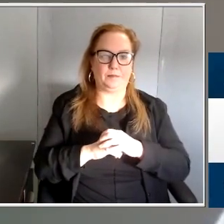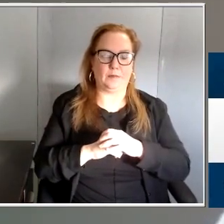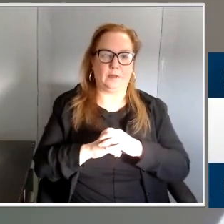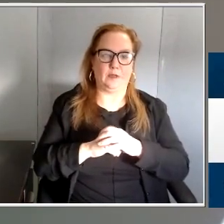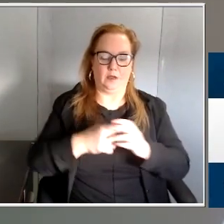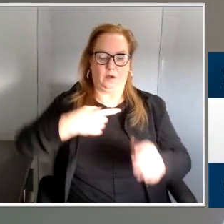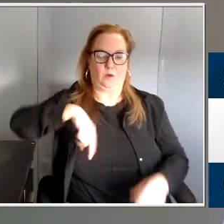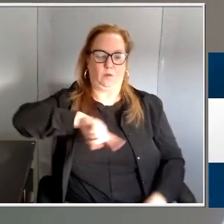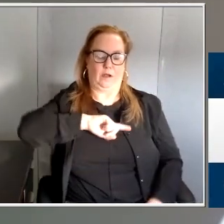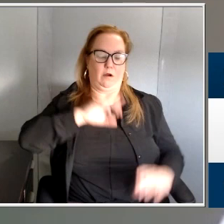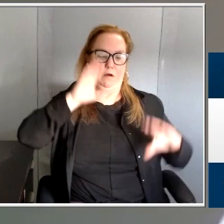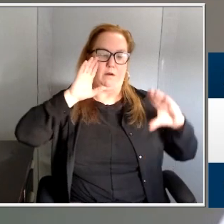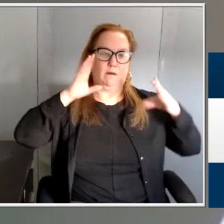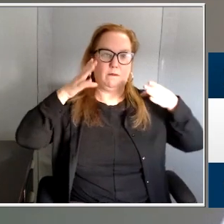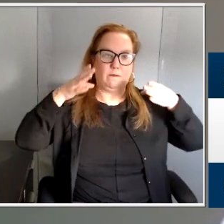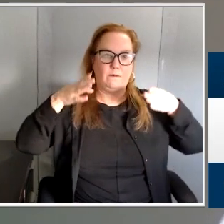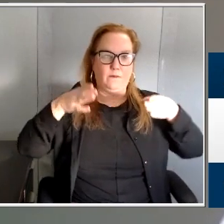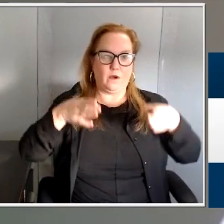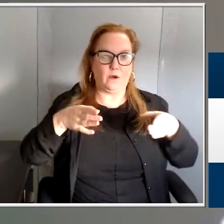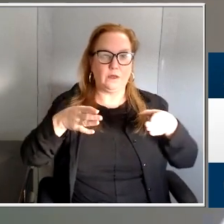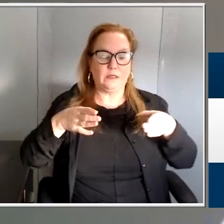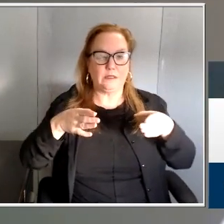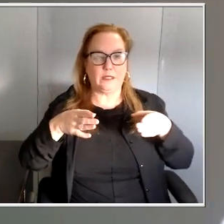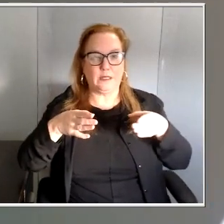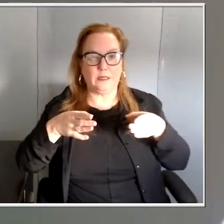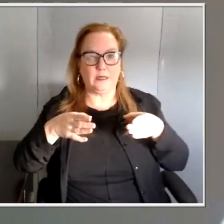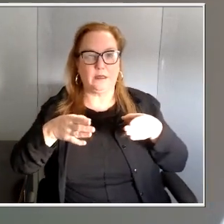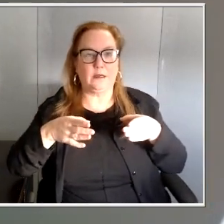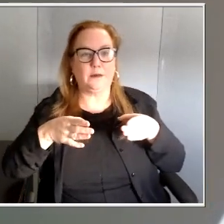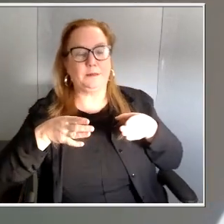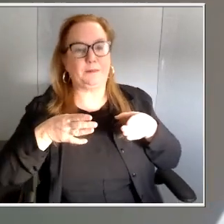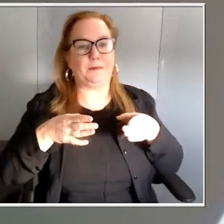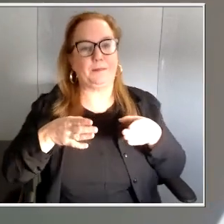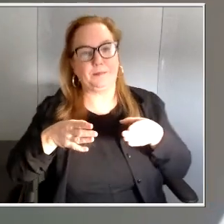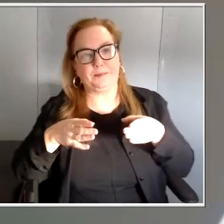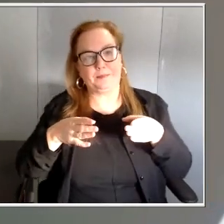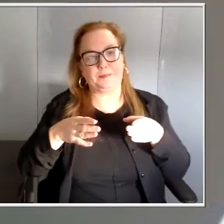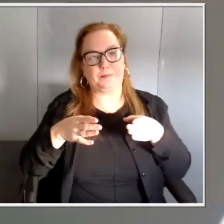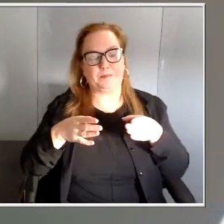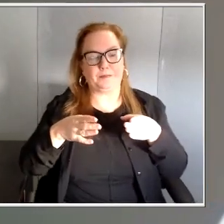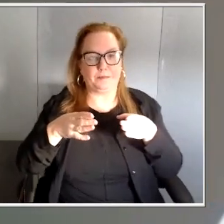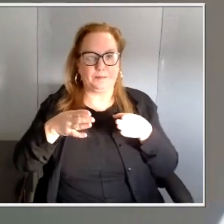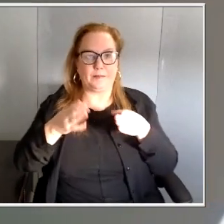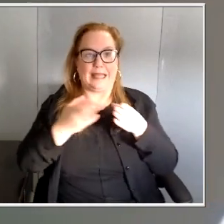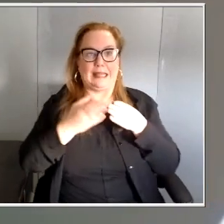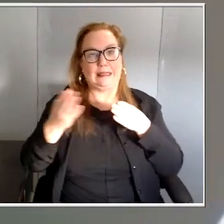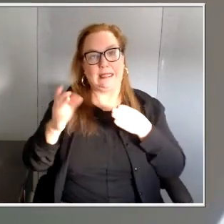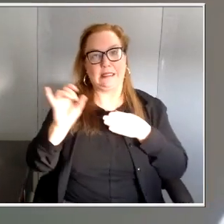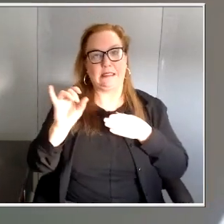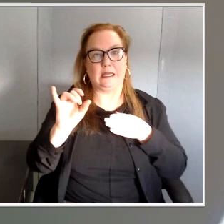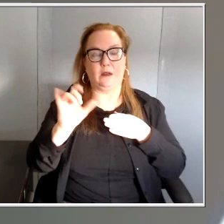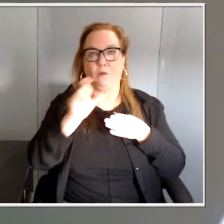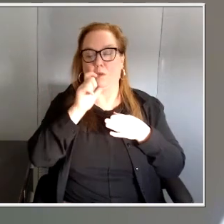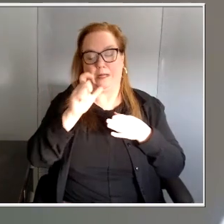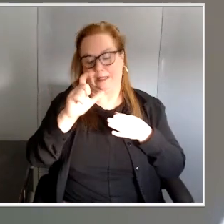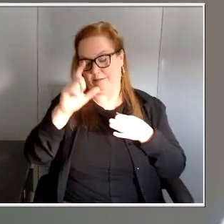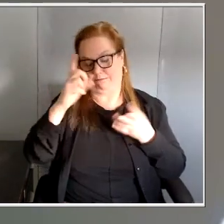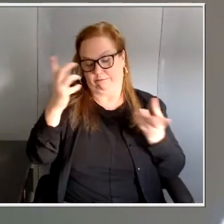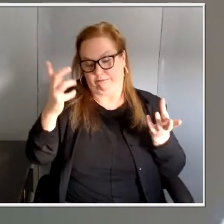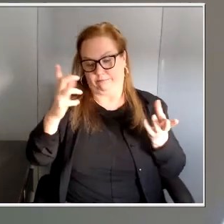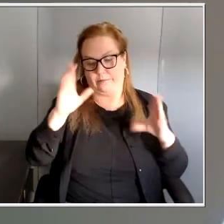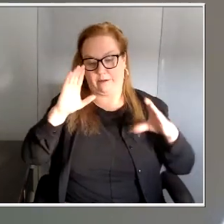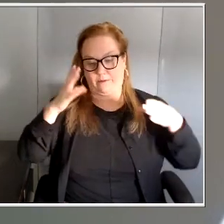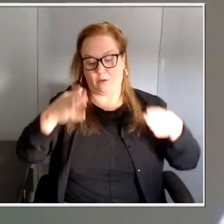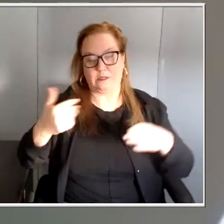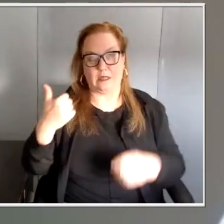we're having to focus very appropriately on things that we did not necessarily focus on